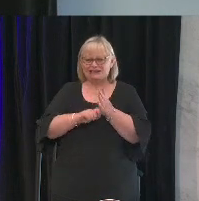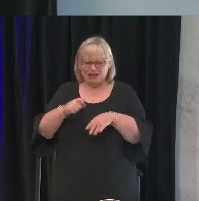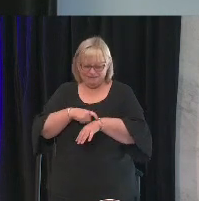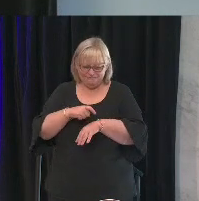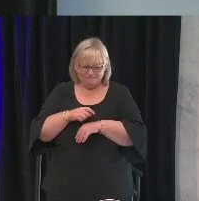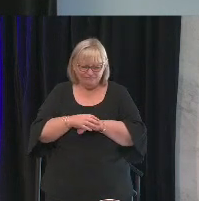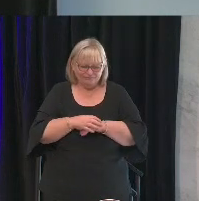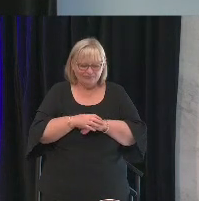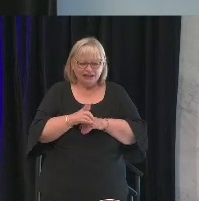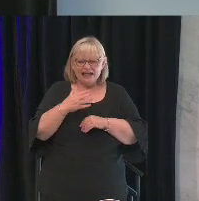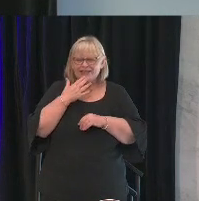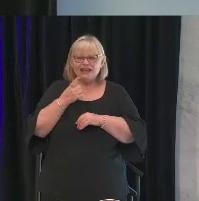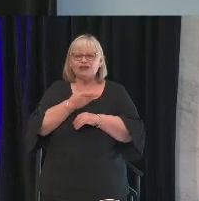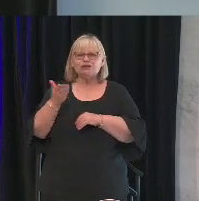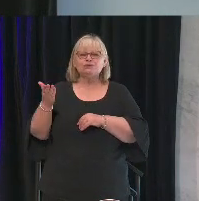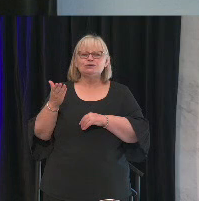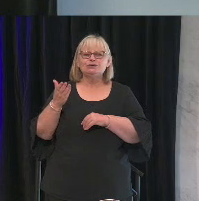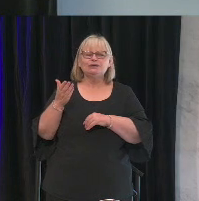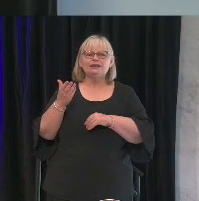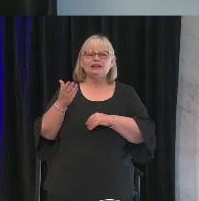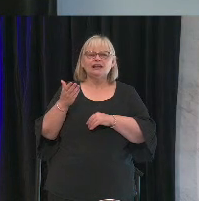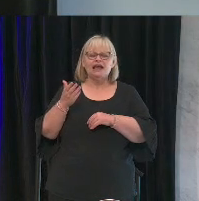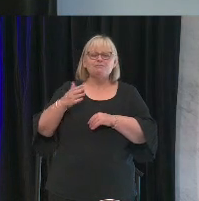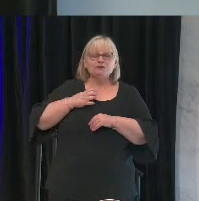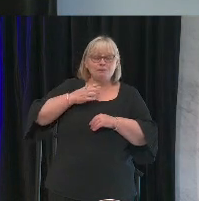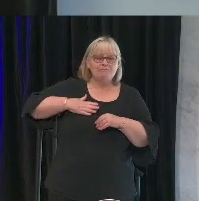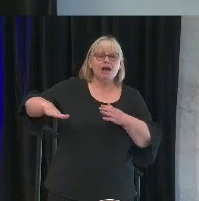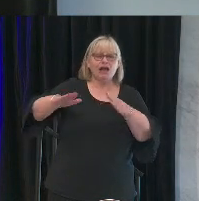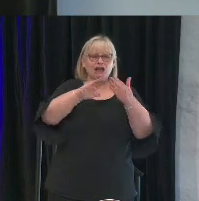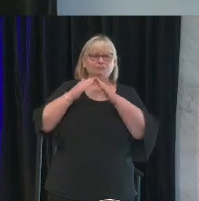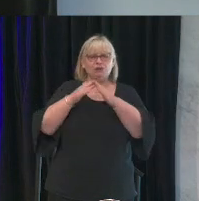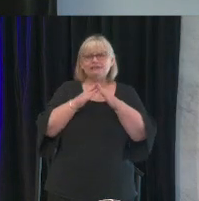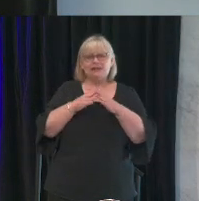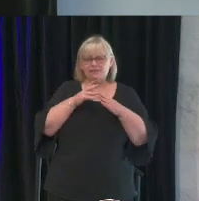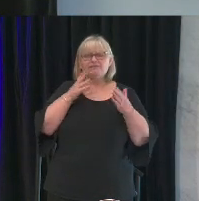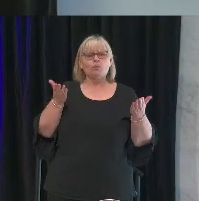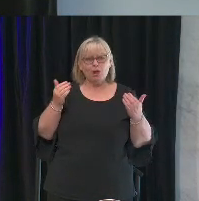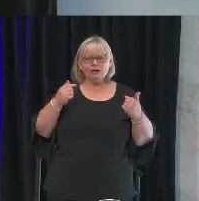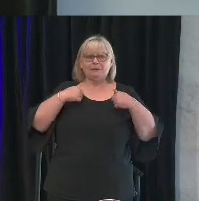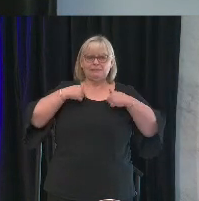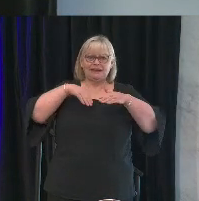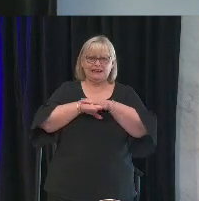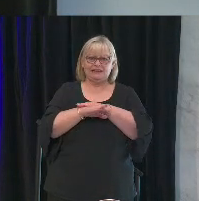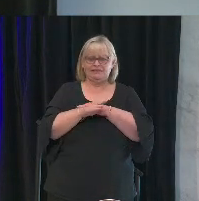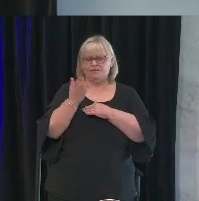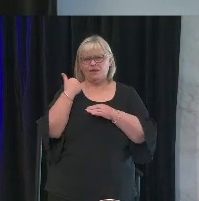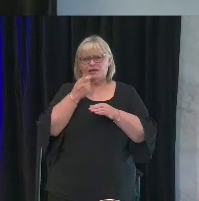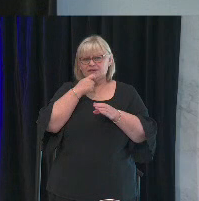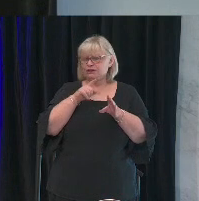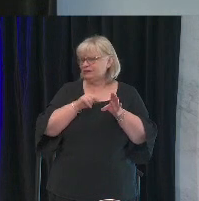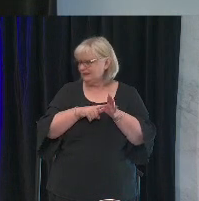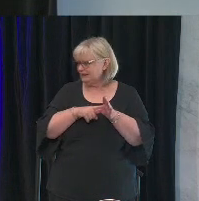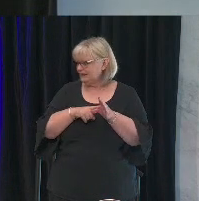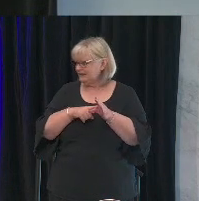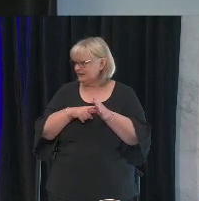the beautiful YA community for welcoming me so kindly and warmly over the last couple of years